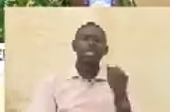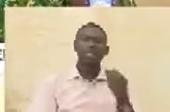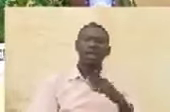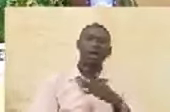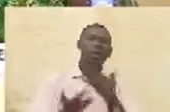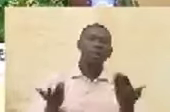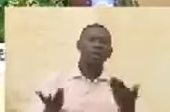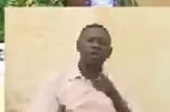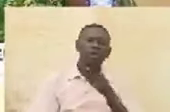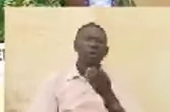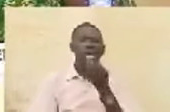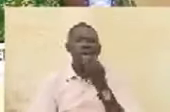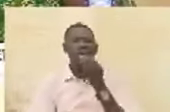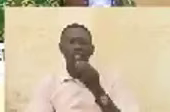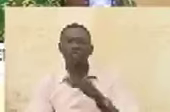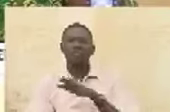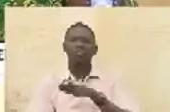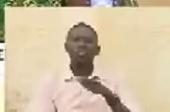eat?